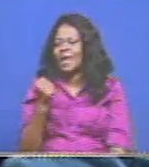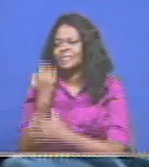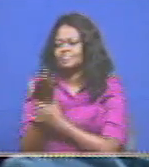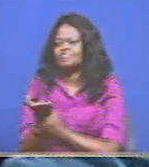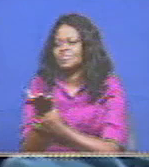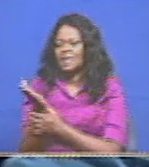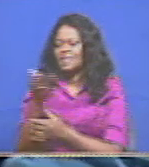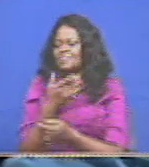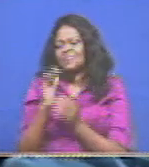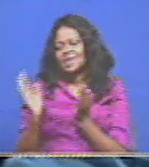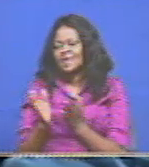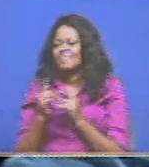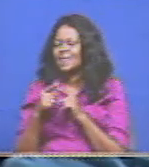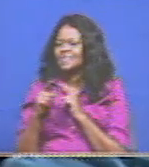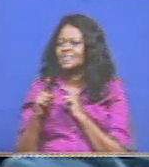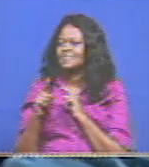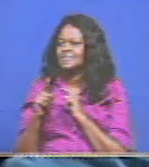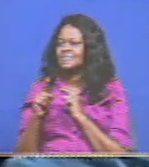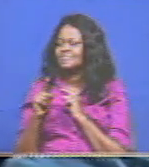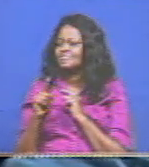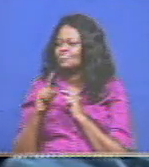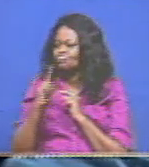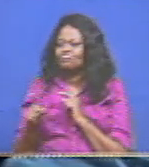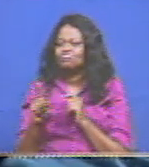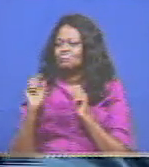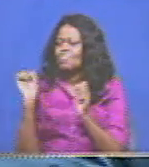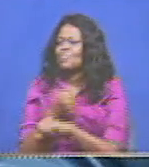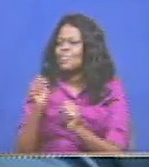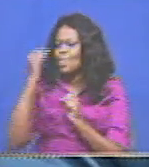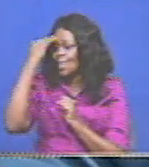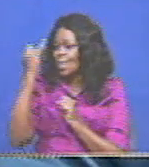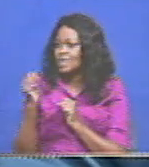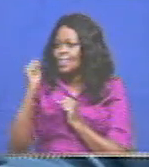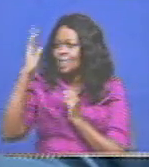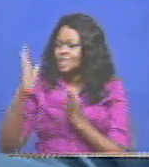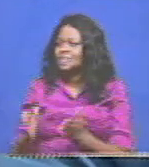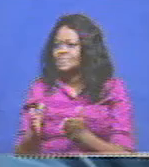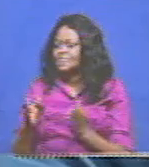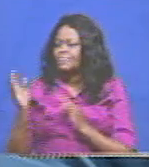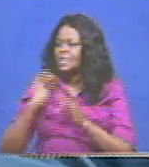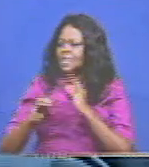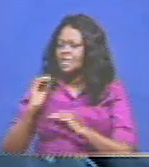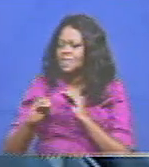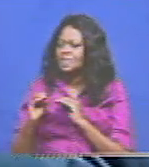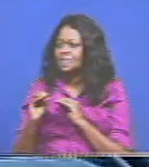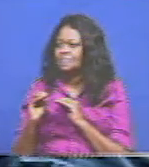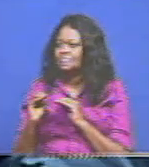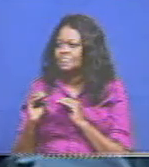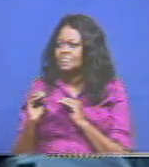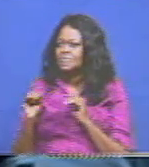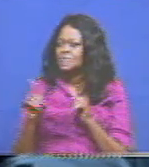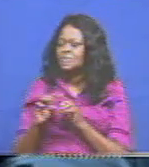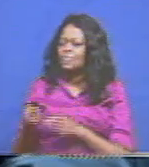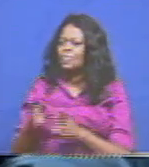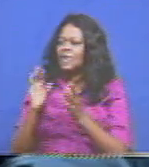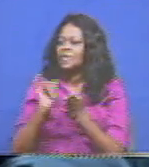but you can't command them. Mm-hmm. The reason why, mm-hmm. these politicians have been elected in the same route the president